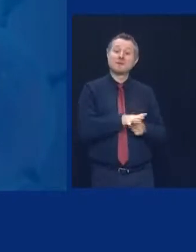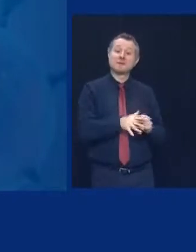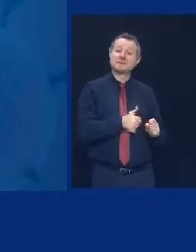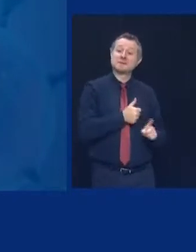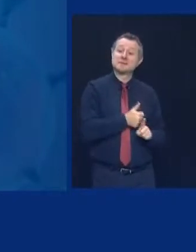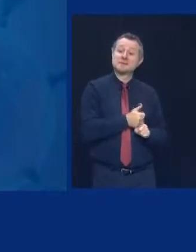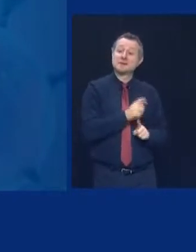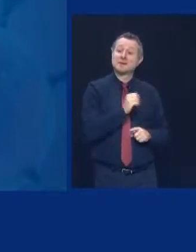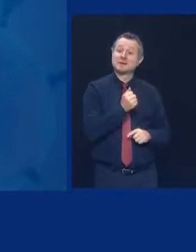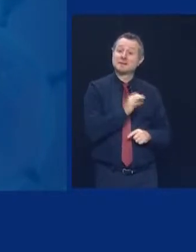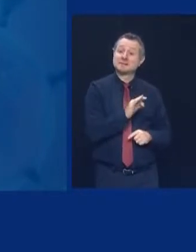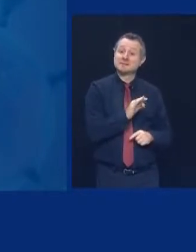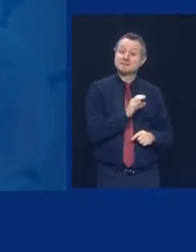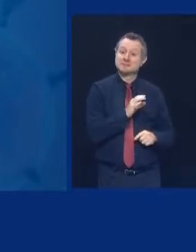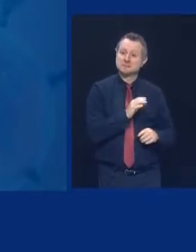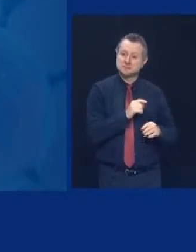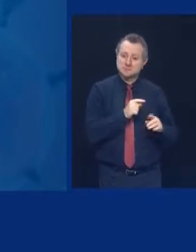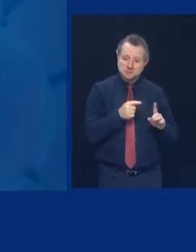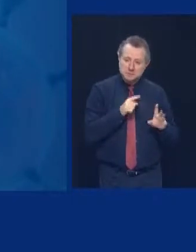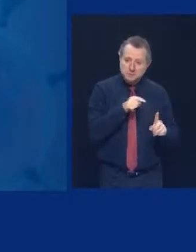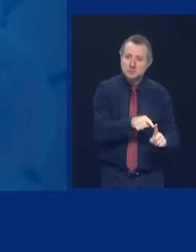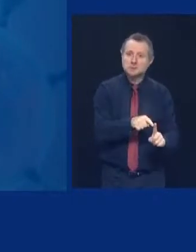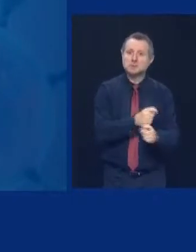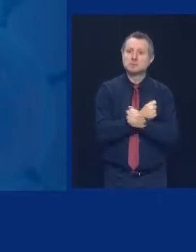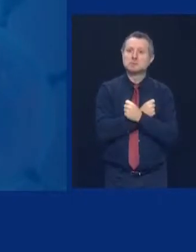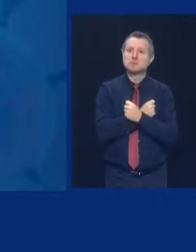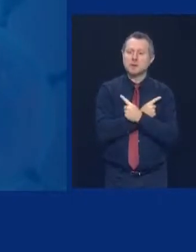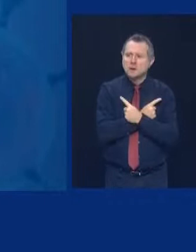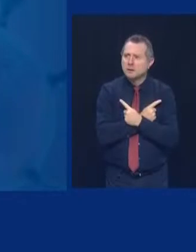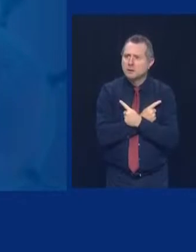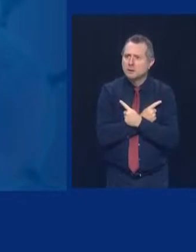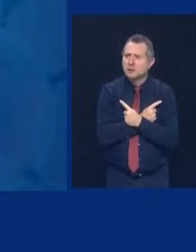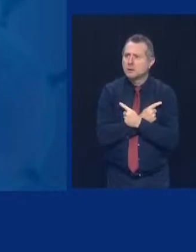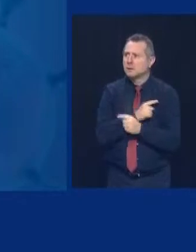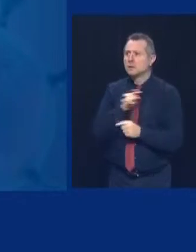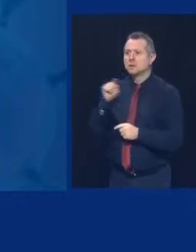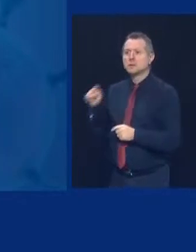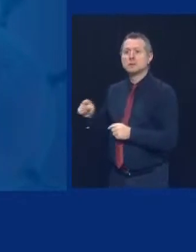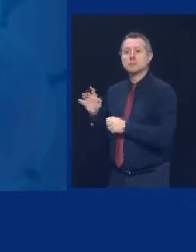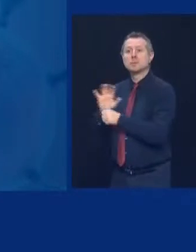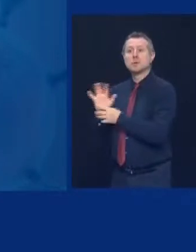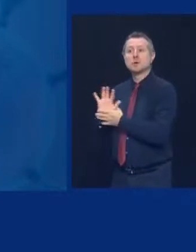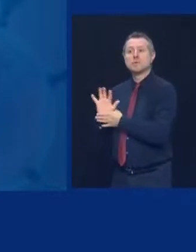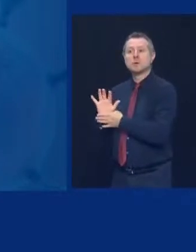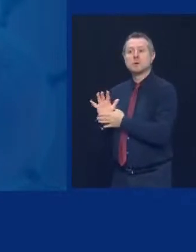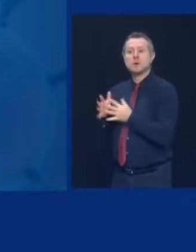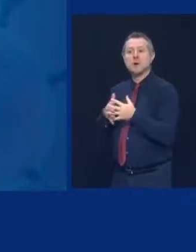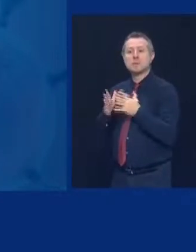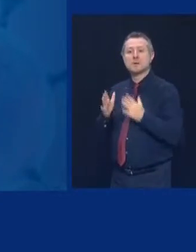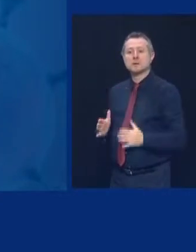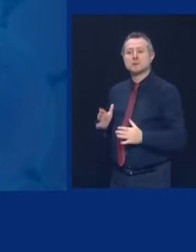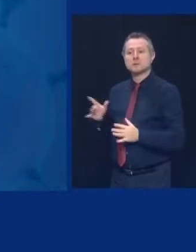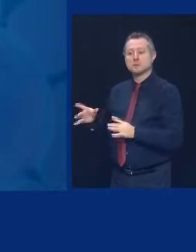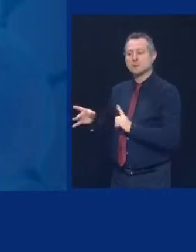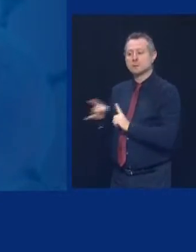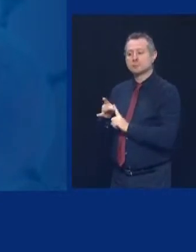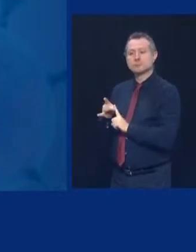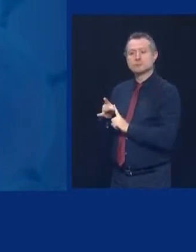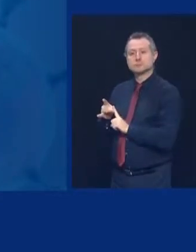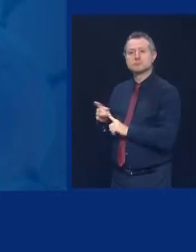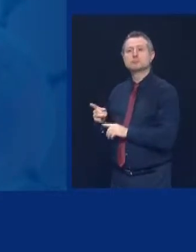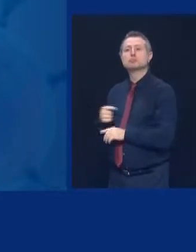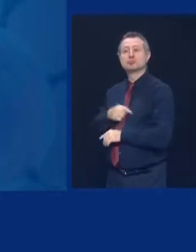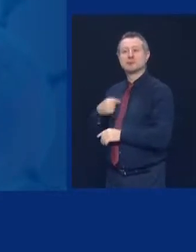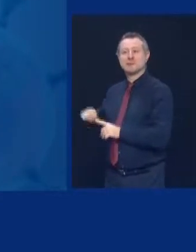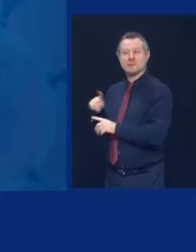And in that movie, there's an American who gets infected in China and then comes immediately back to